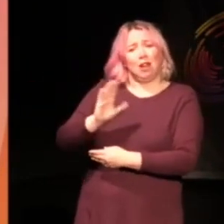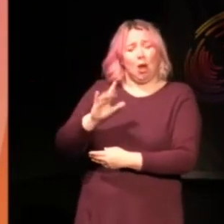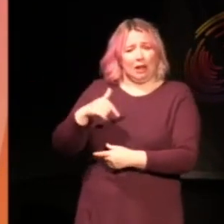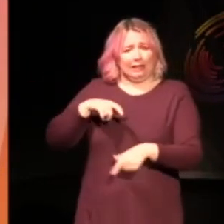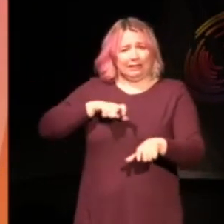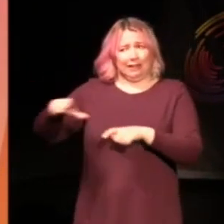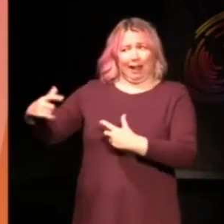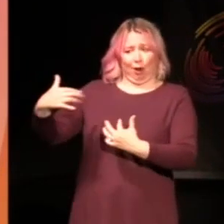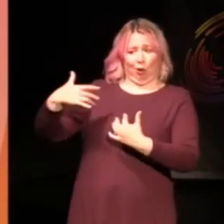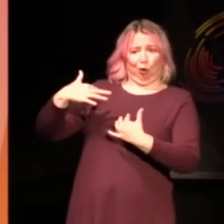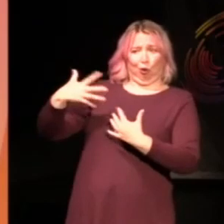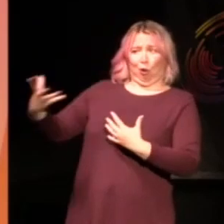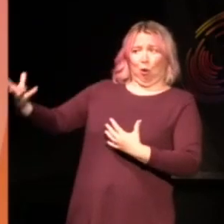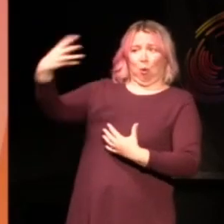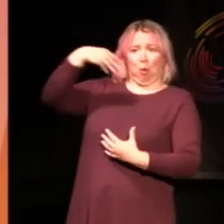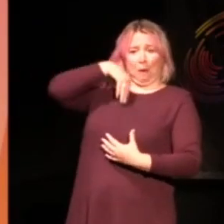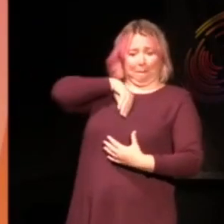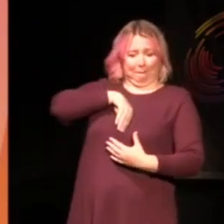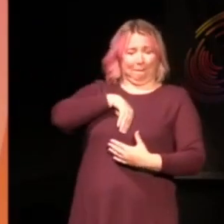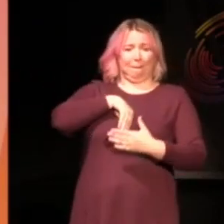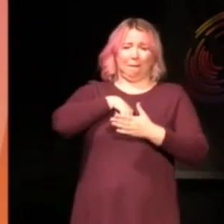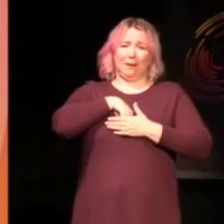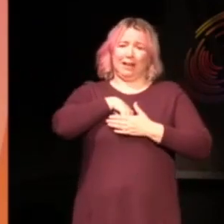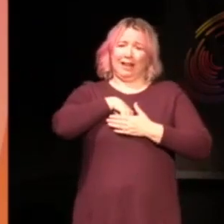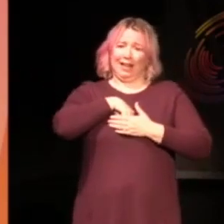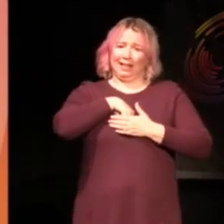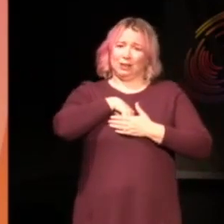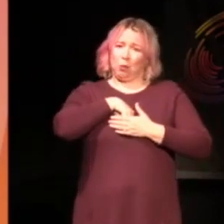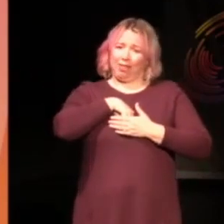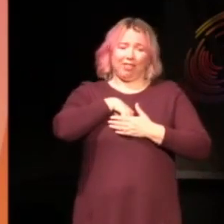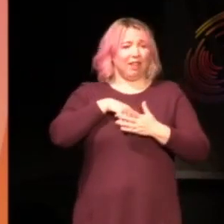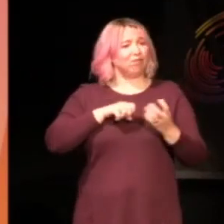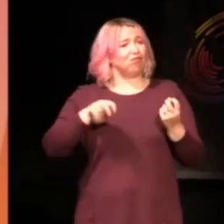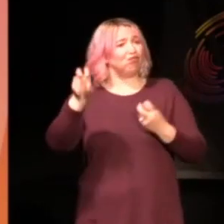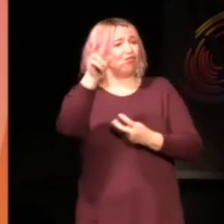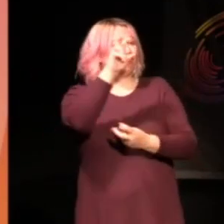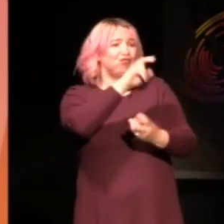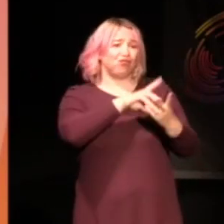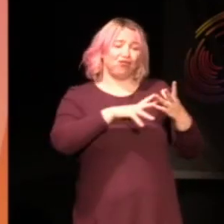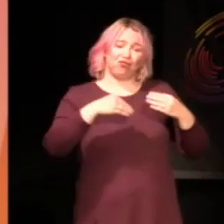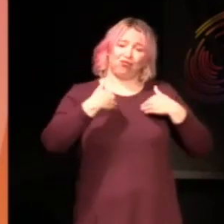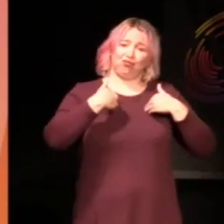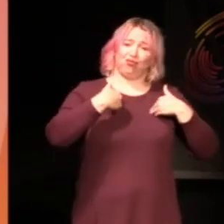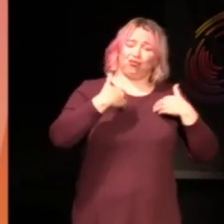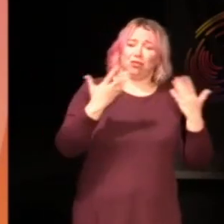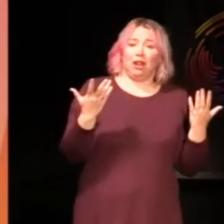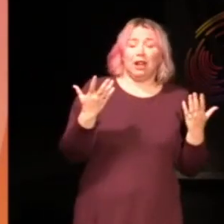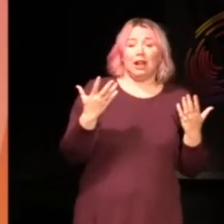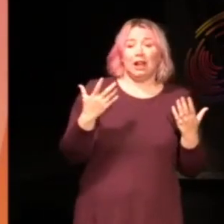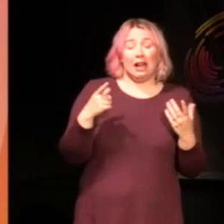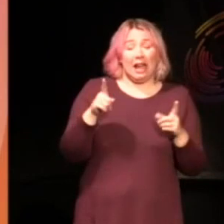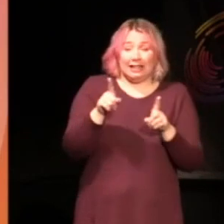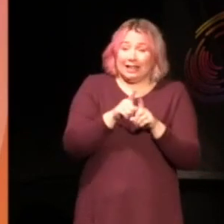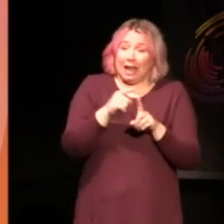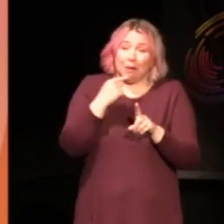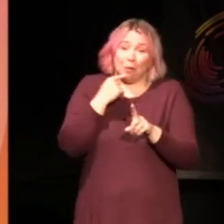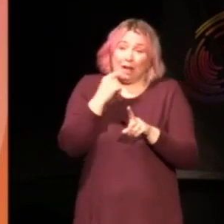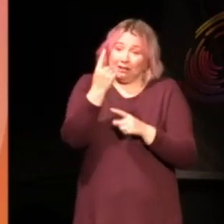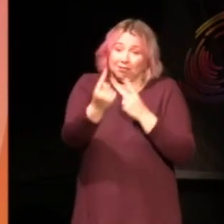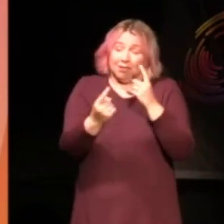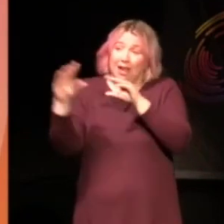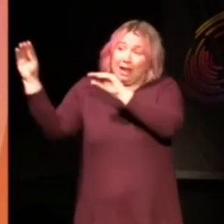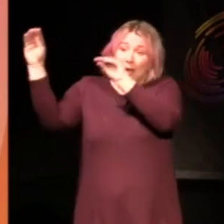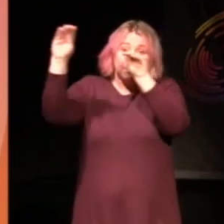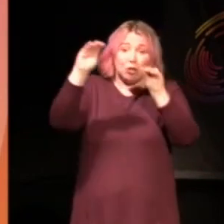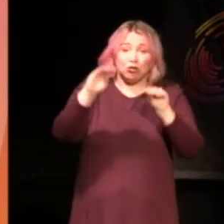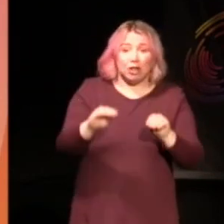we're continents away from them. We carry them with us. And therefore, when you're an immigrant, I think there's a